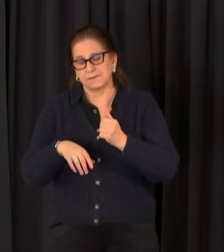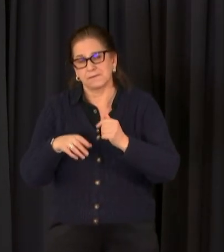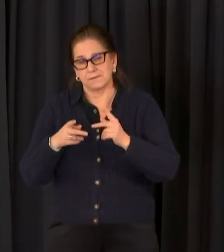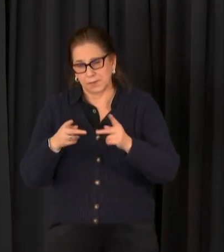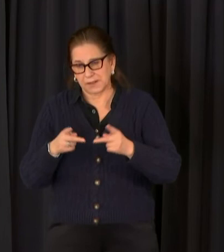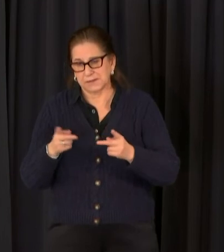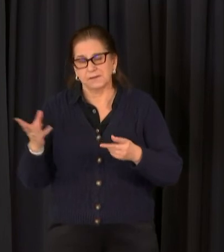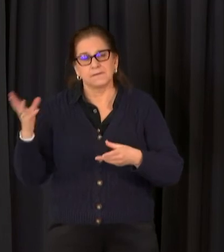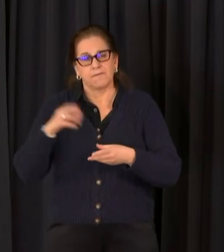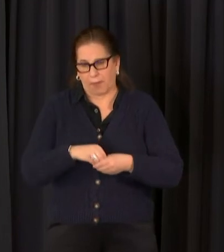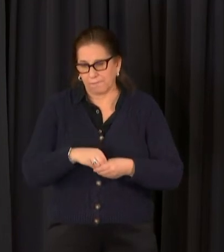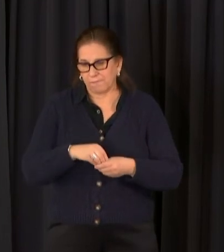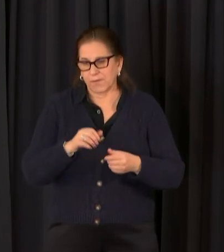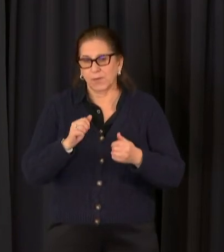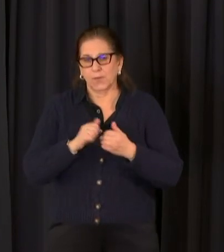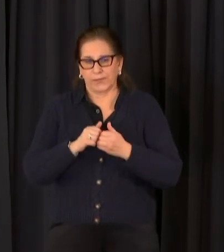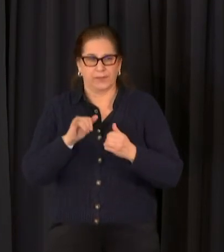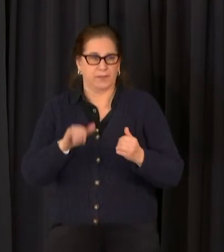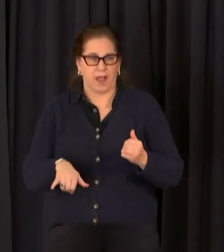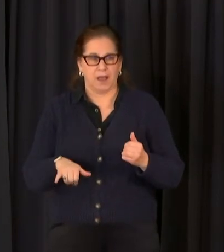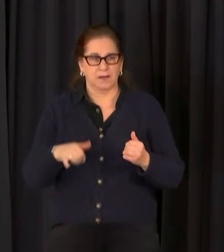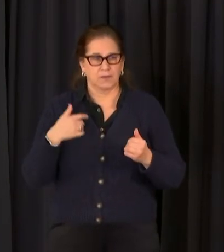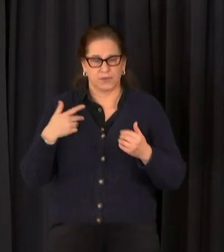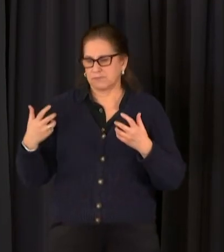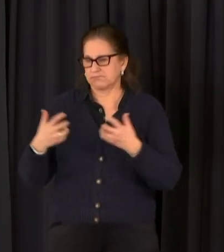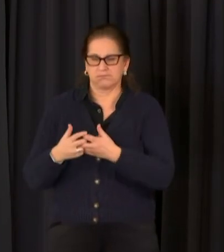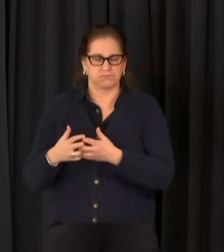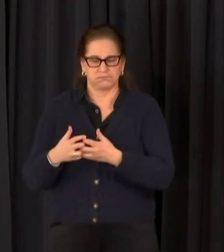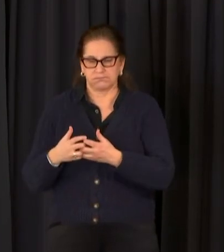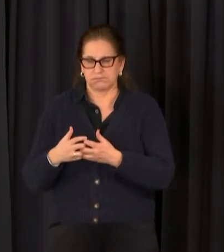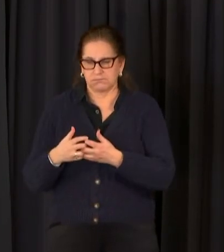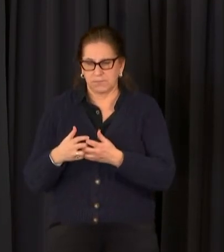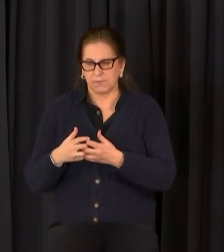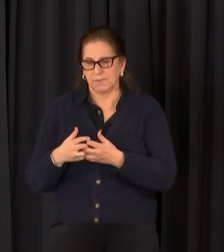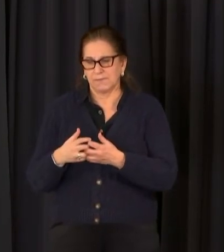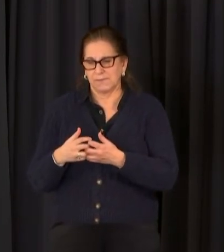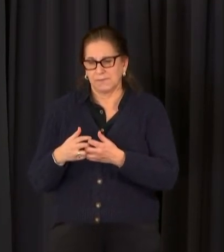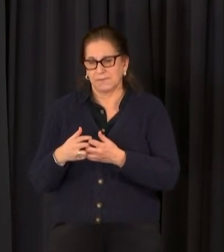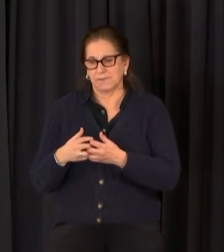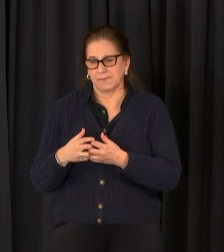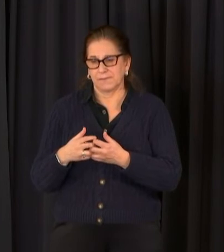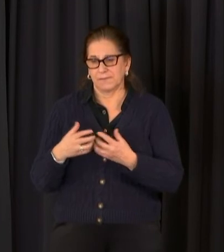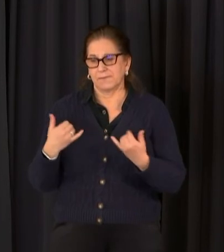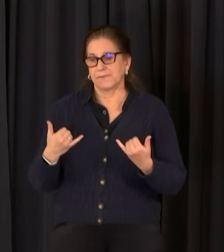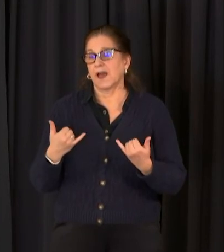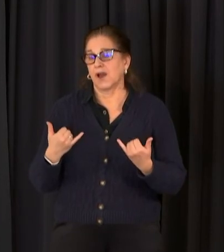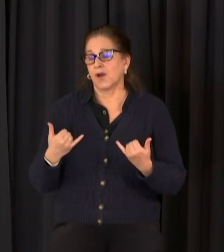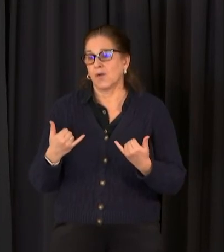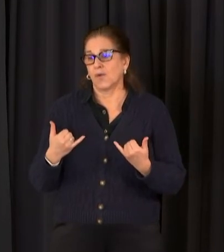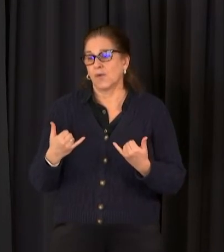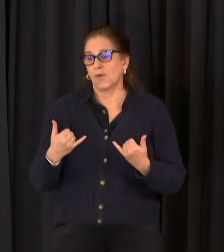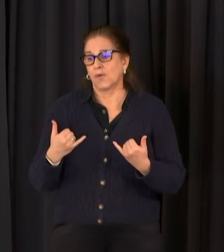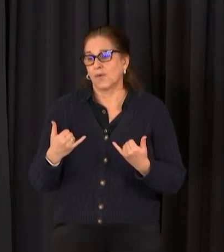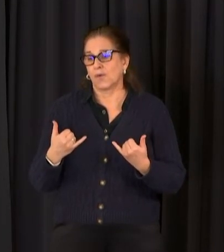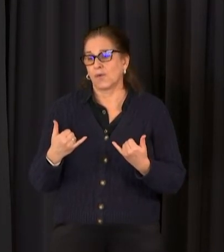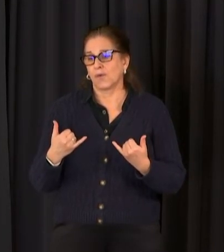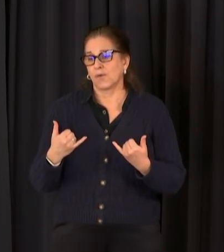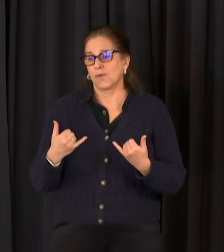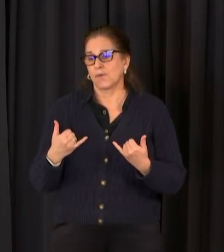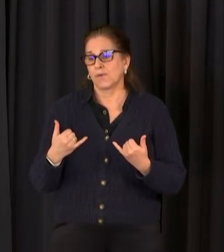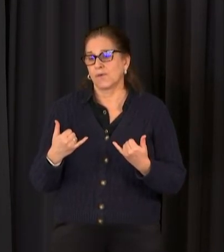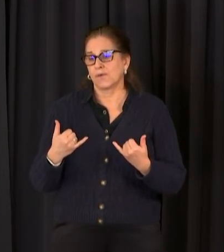effort was a natural fit or a natural progression. Part of what was proposed to us was that in terms